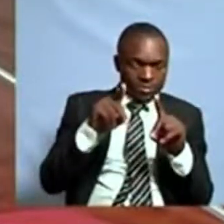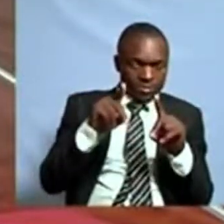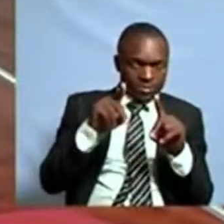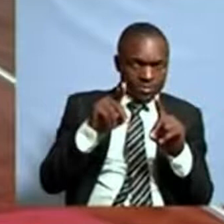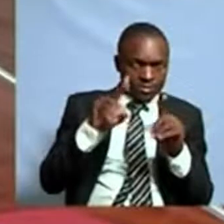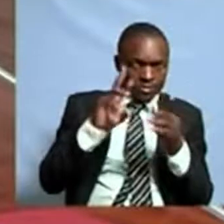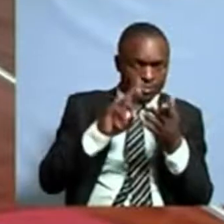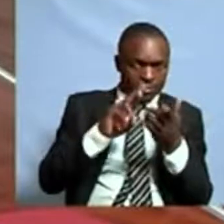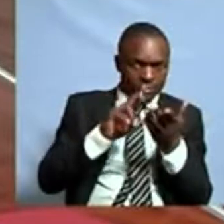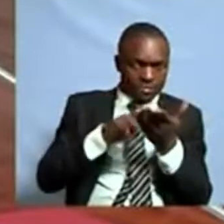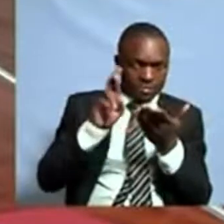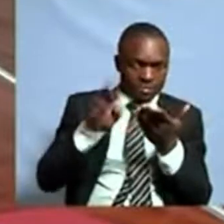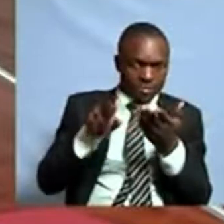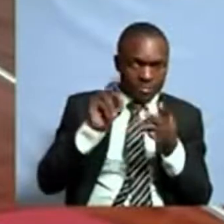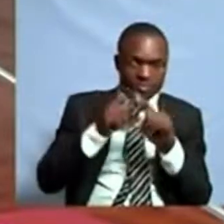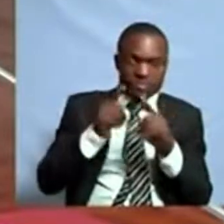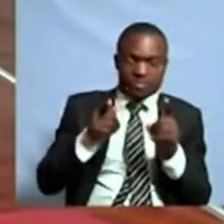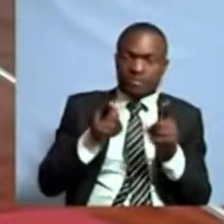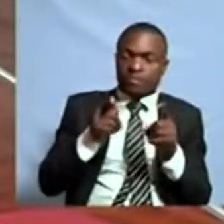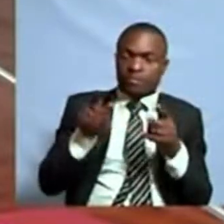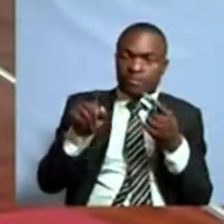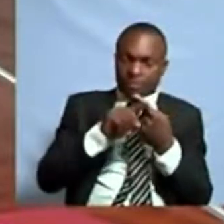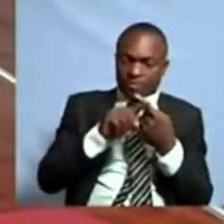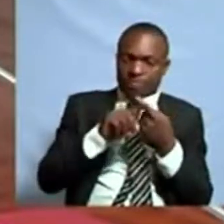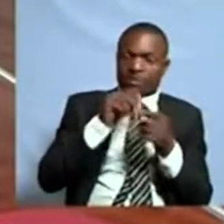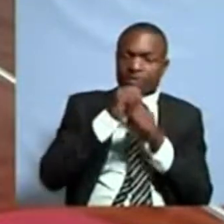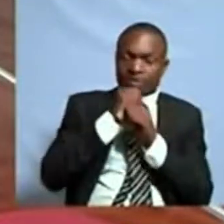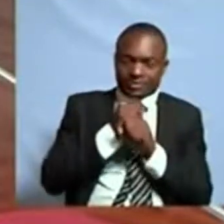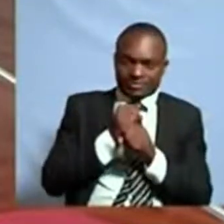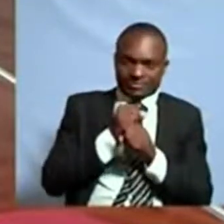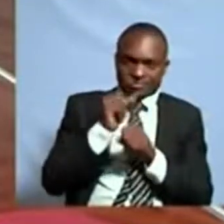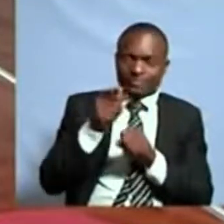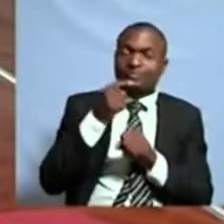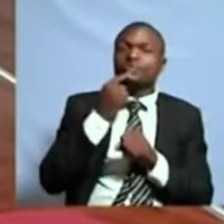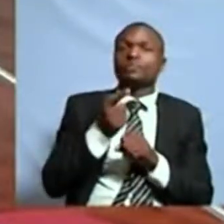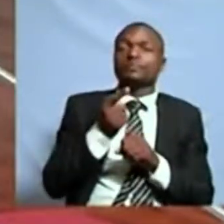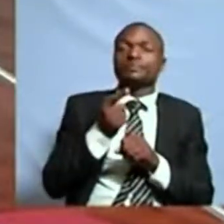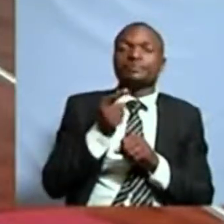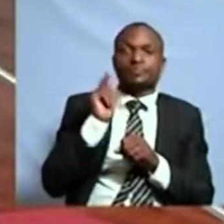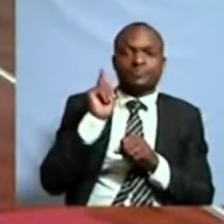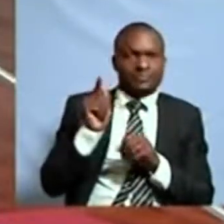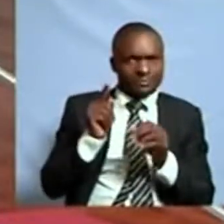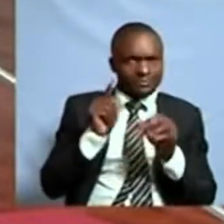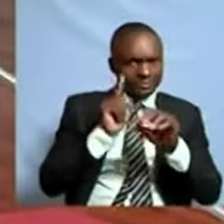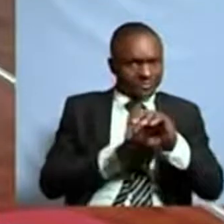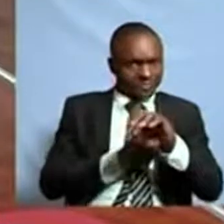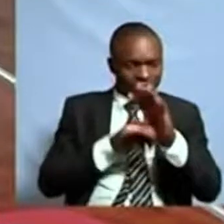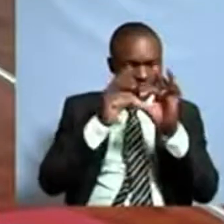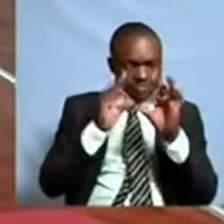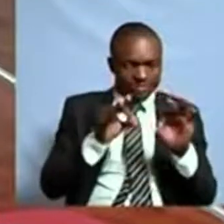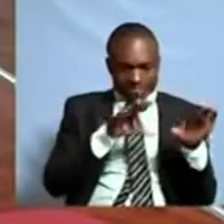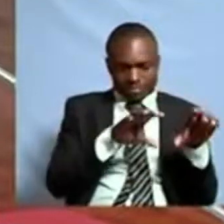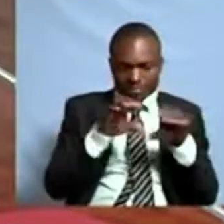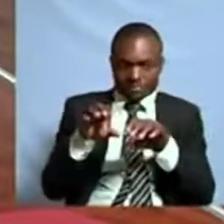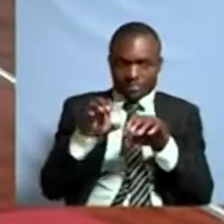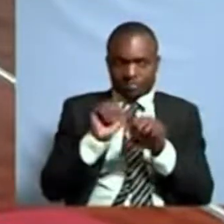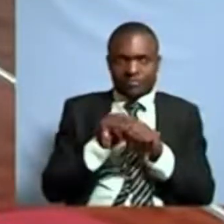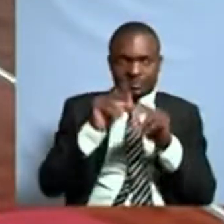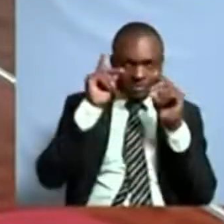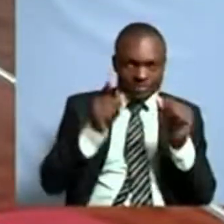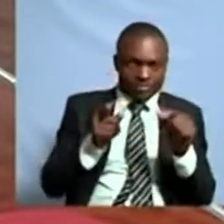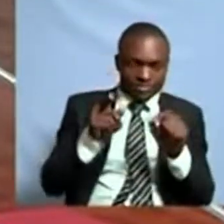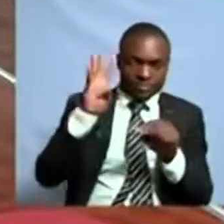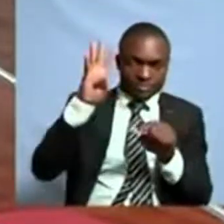Okay? Plus age. And so we are saying at that point, when you have done, you've reached age